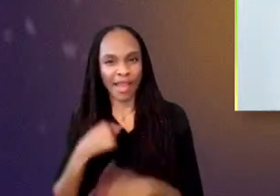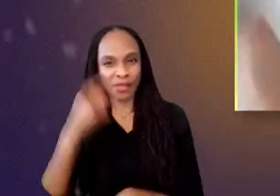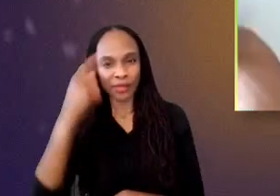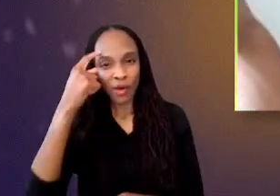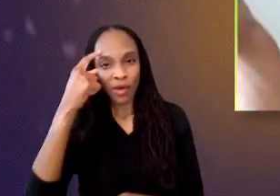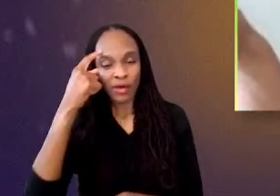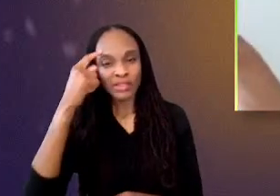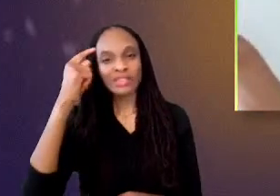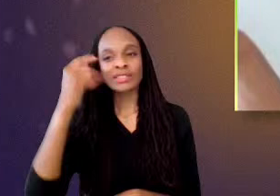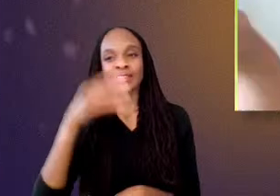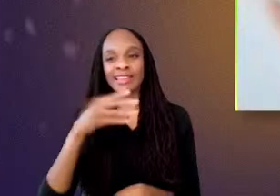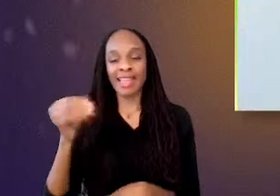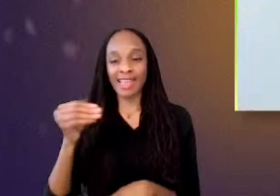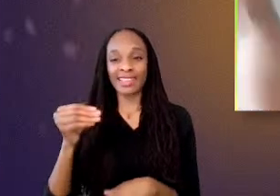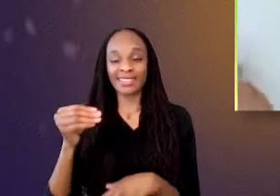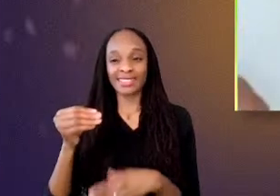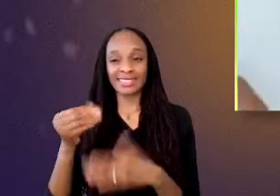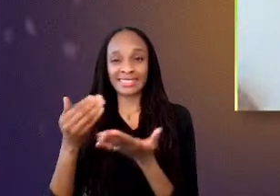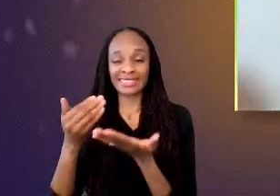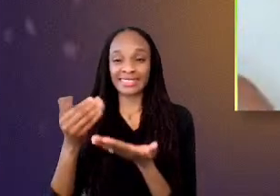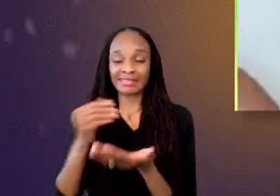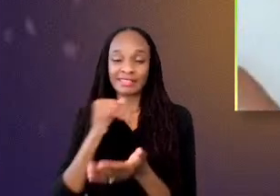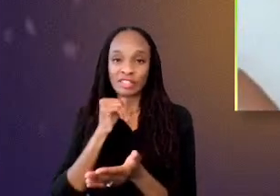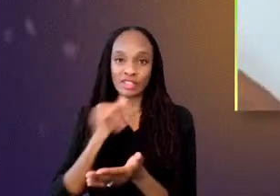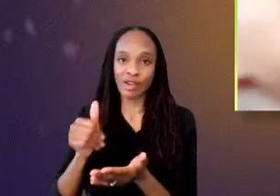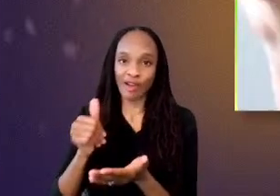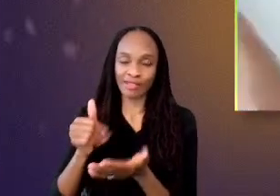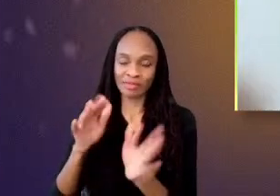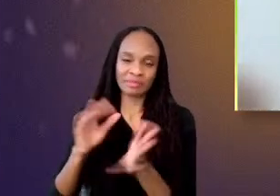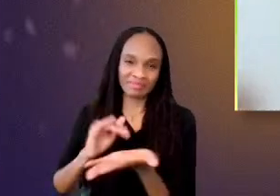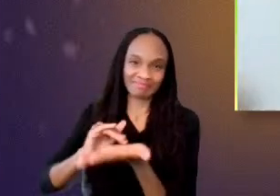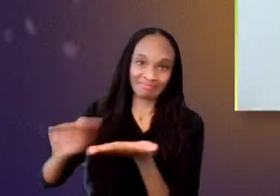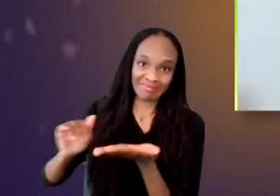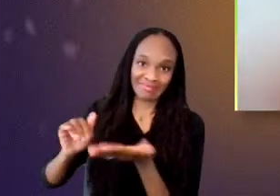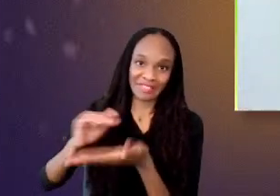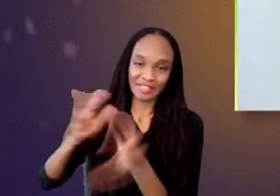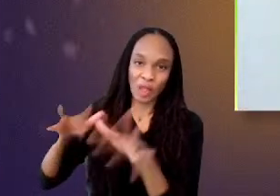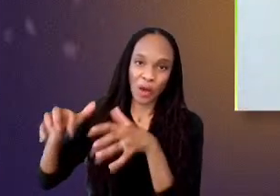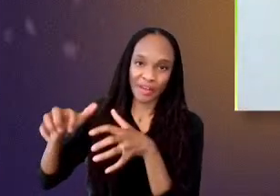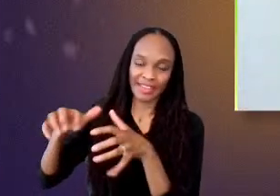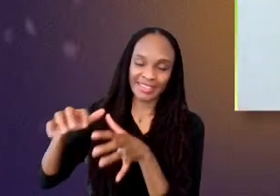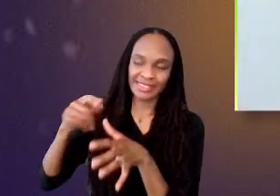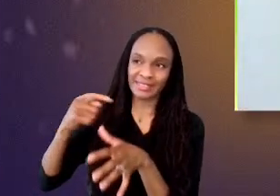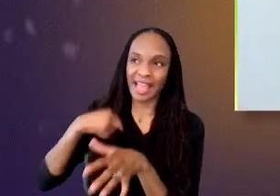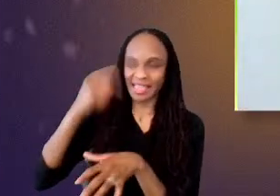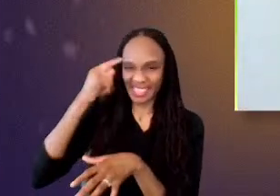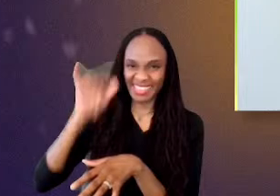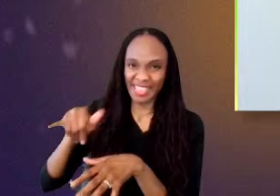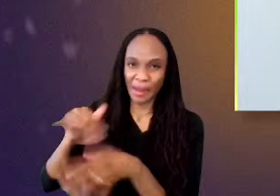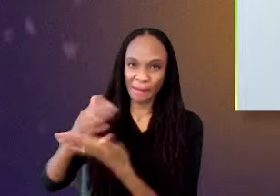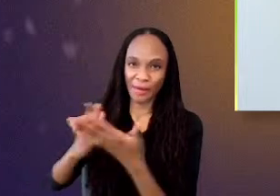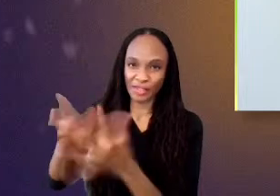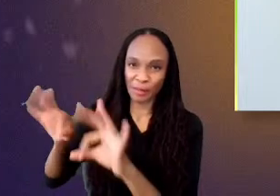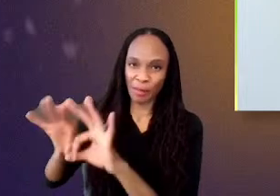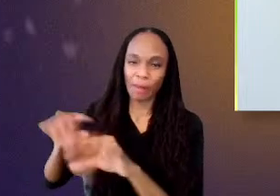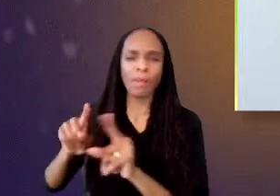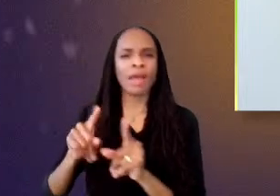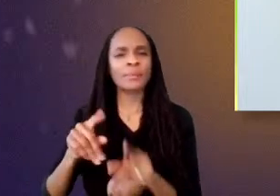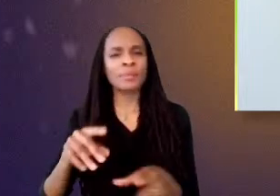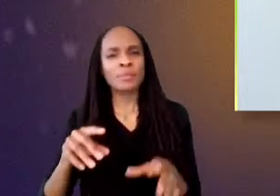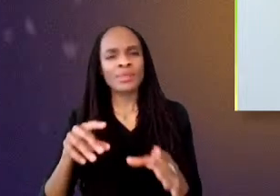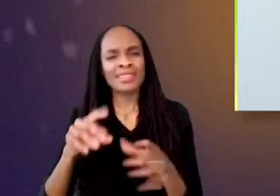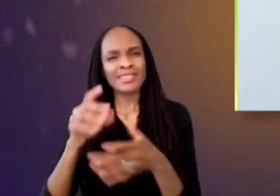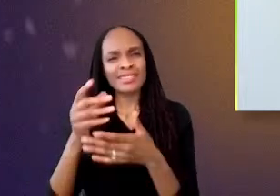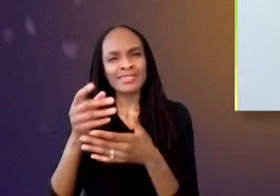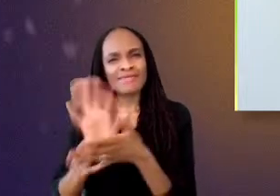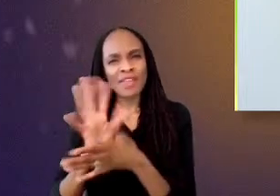sort of excluding audience, which is another thing to touch on that I found to be so important, but the film festival